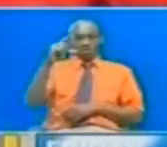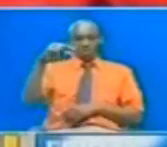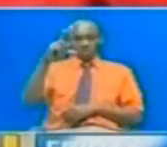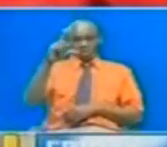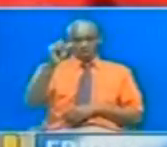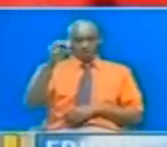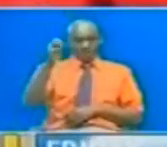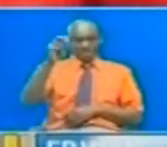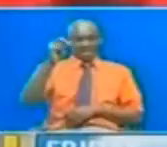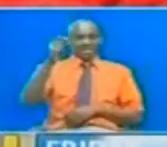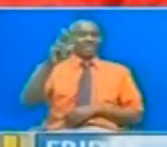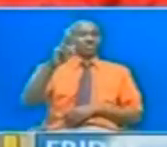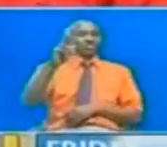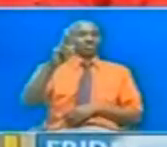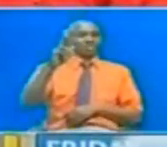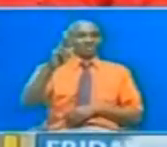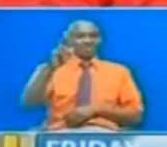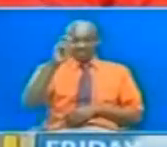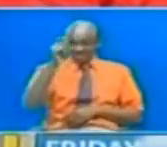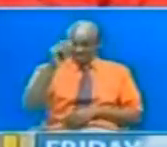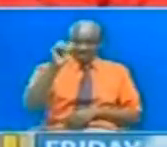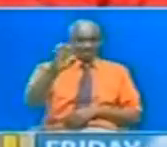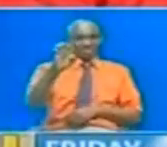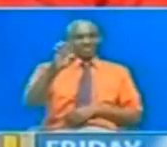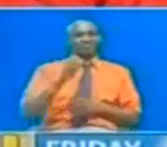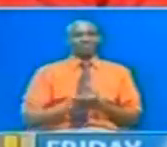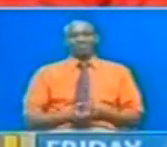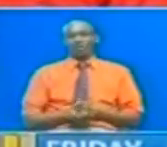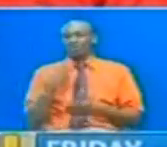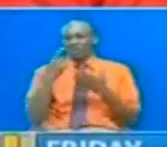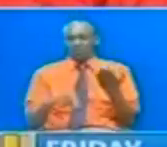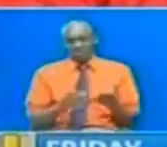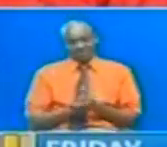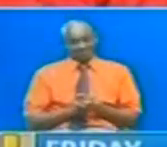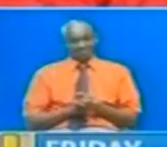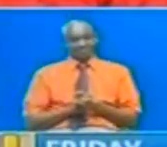conglomeration? You remember last week? So is it conjunction or is it conjunction?